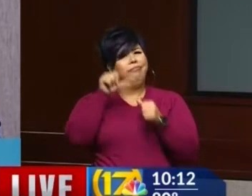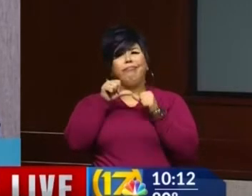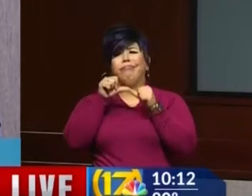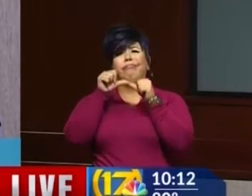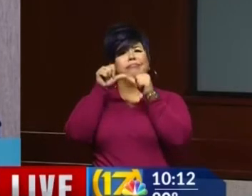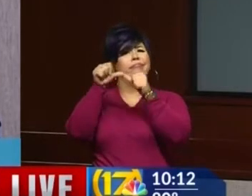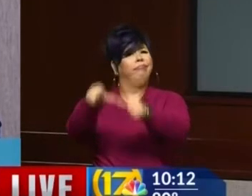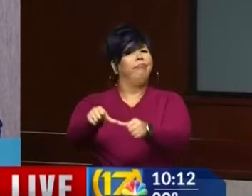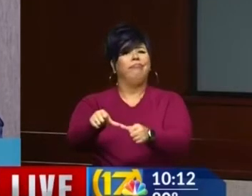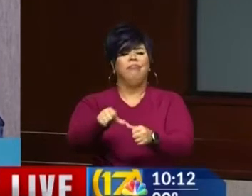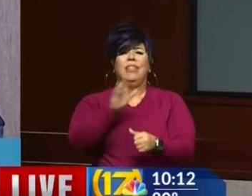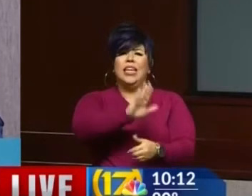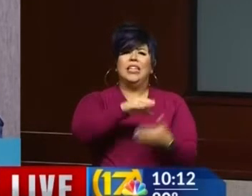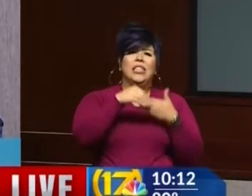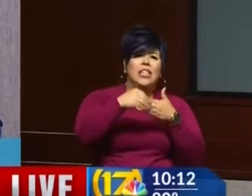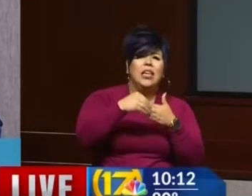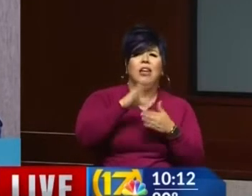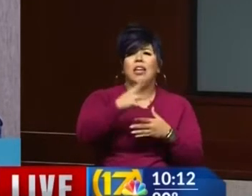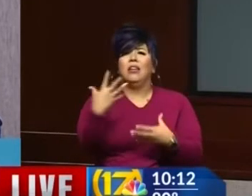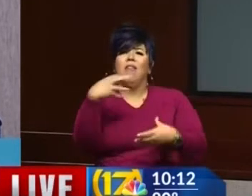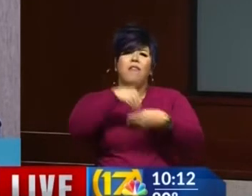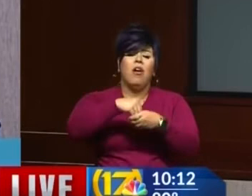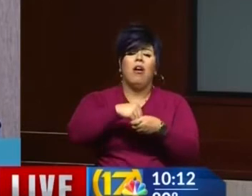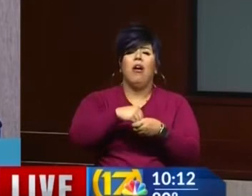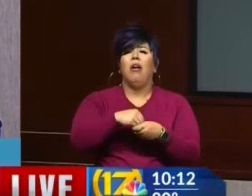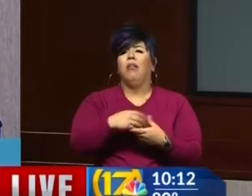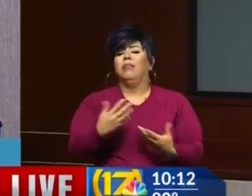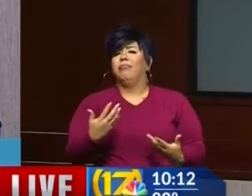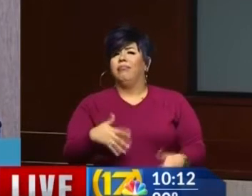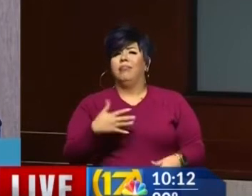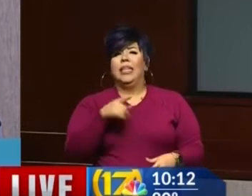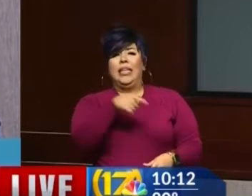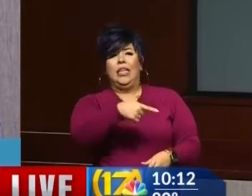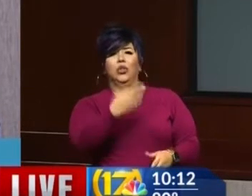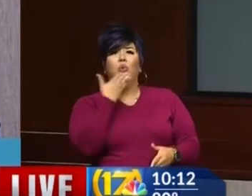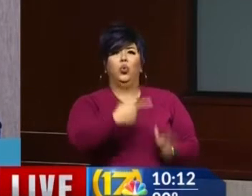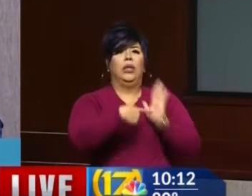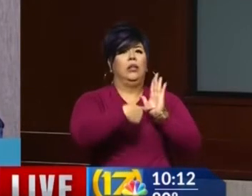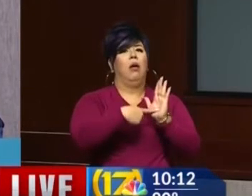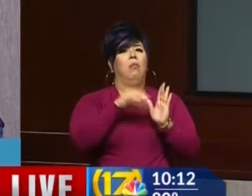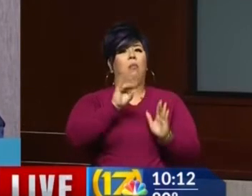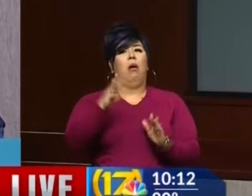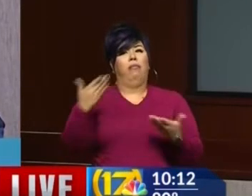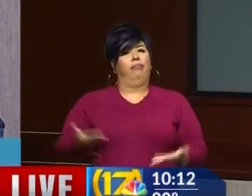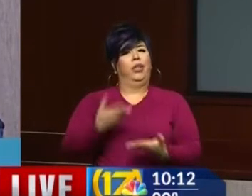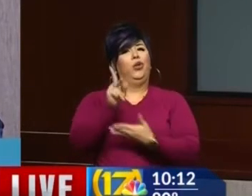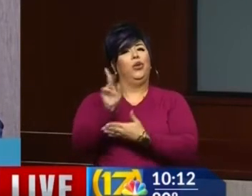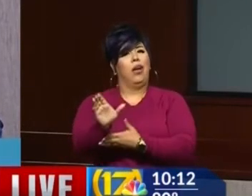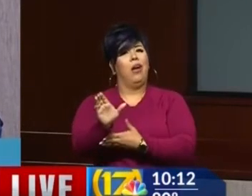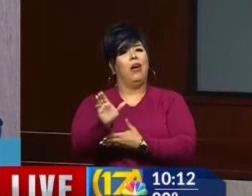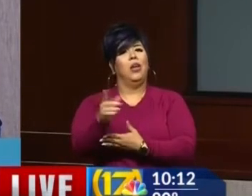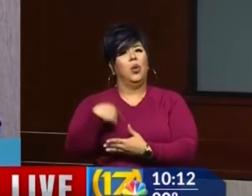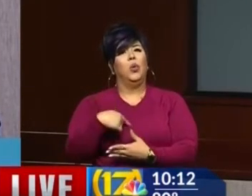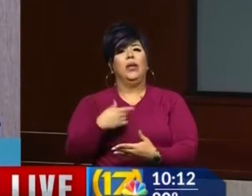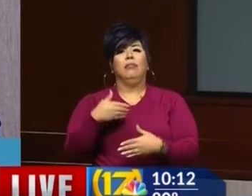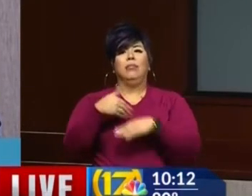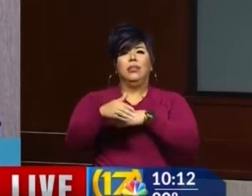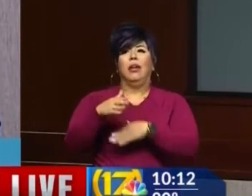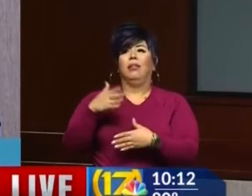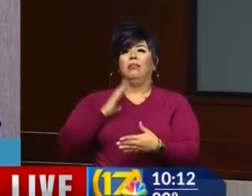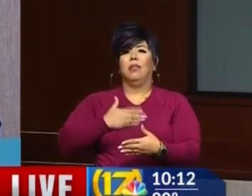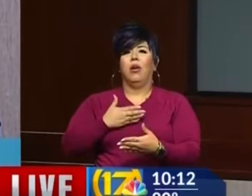in the cattle industry, and really what makes Kern County so special and unique. And we send our best wishes